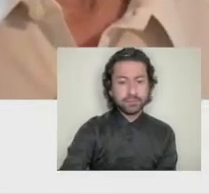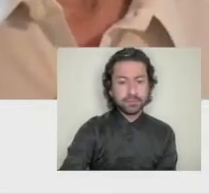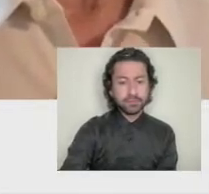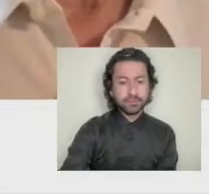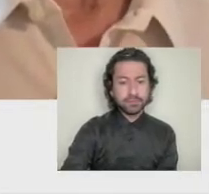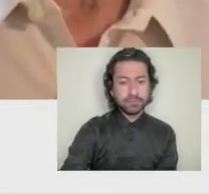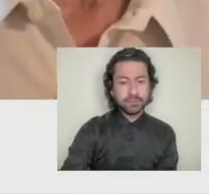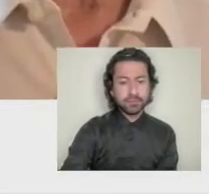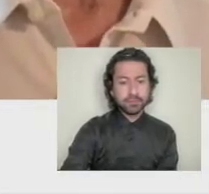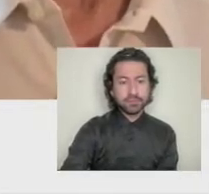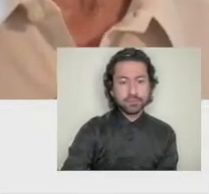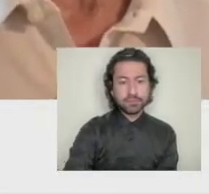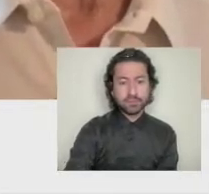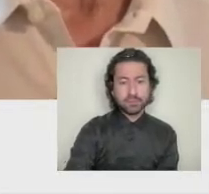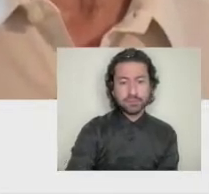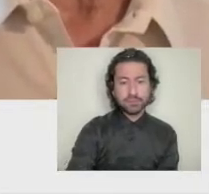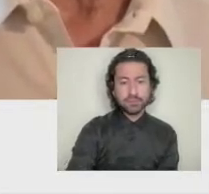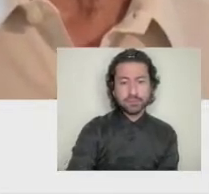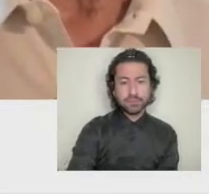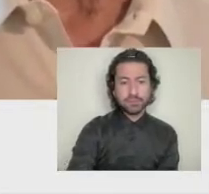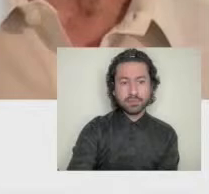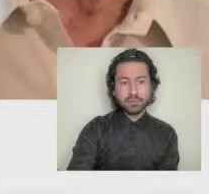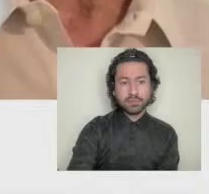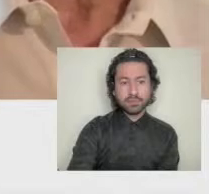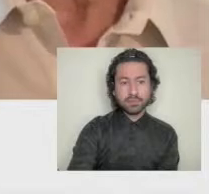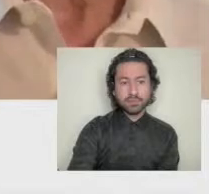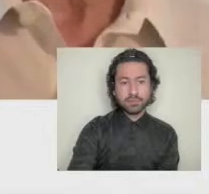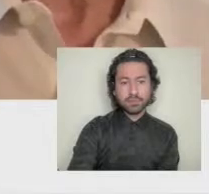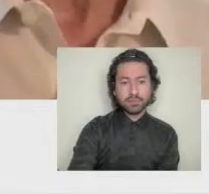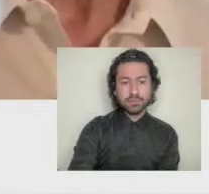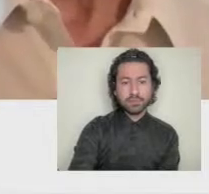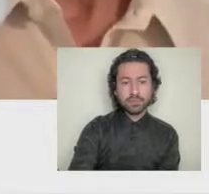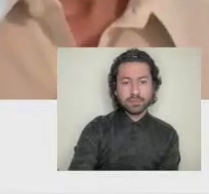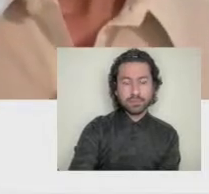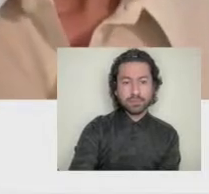In my 2010 Ahora, report,